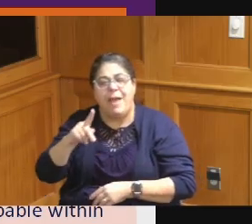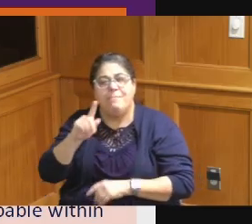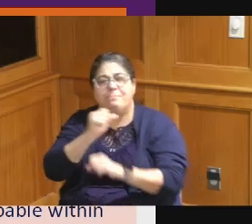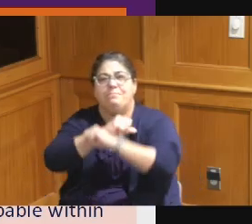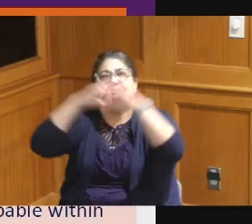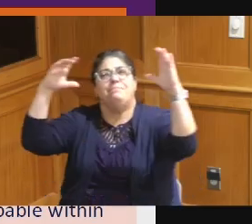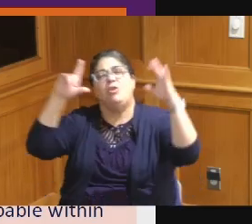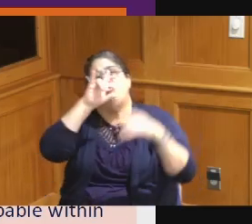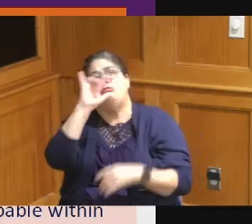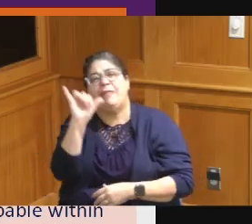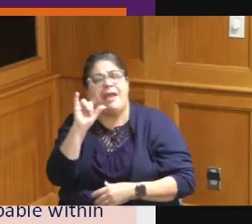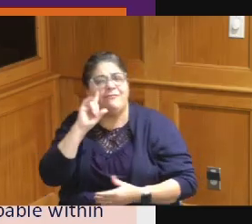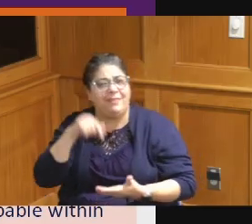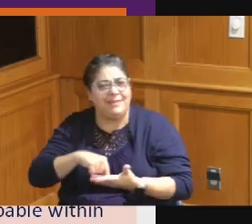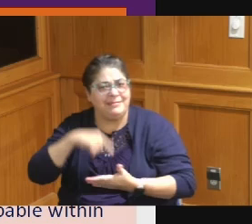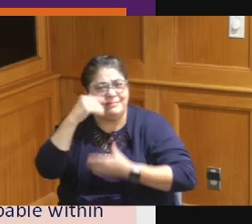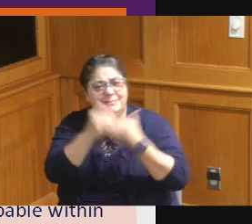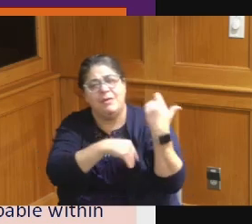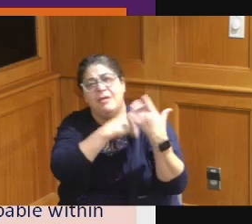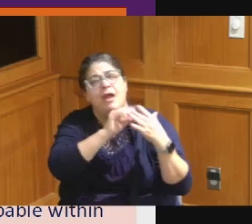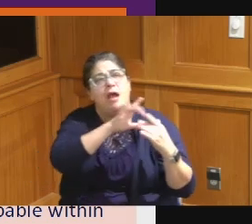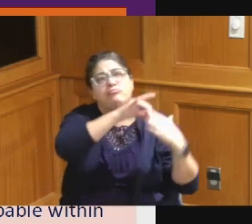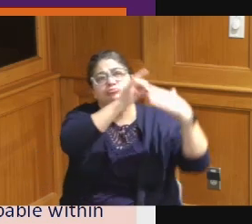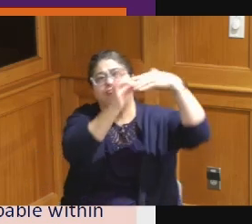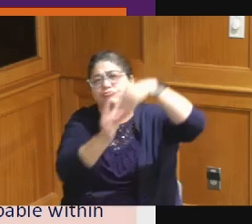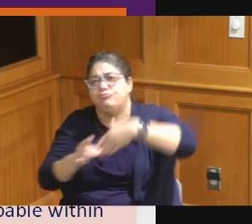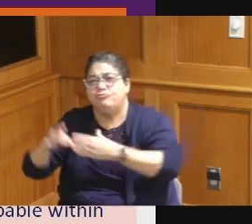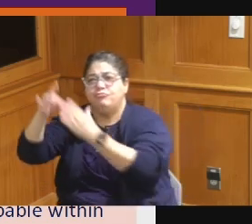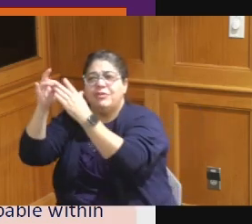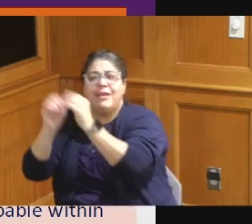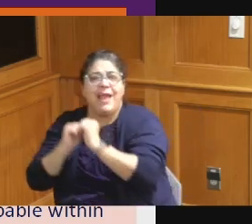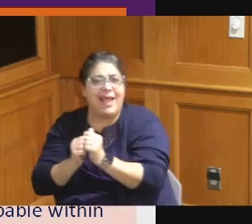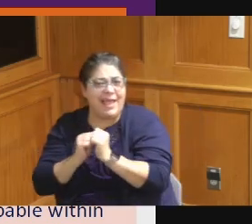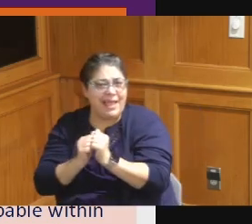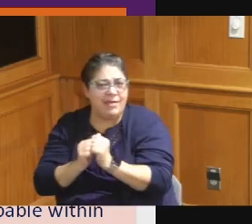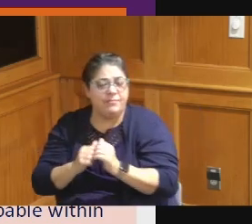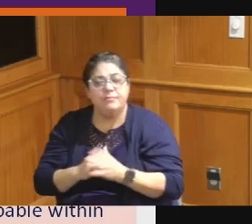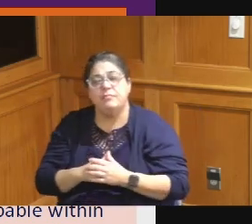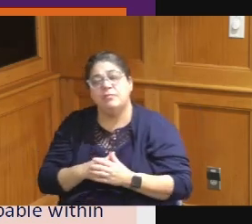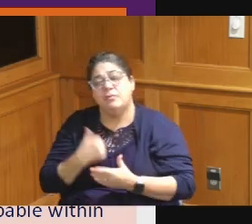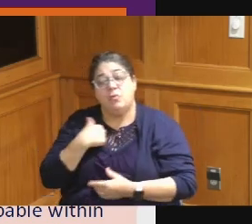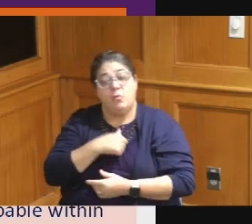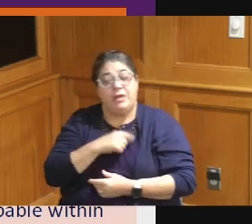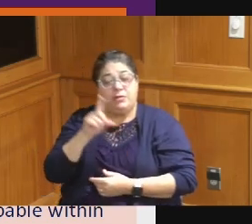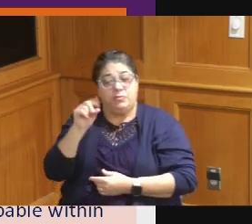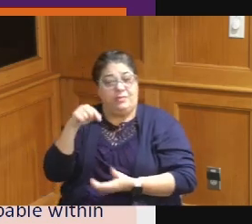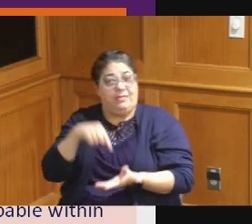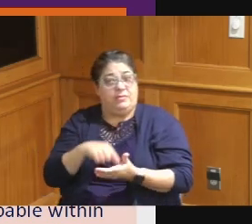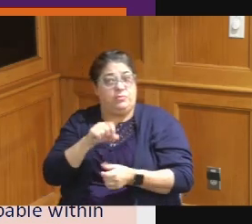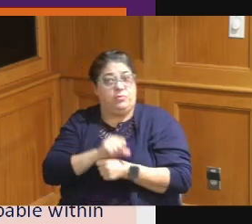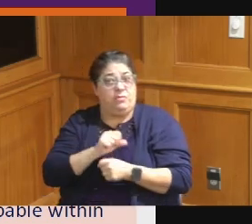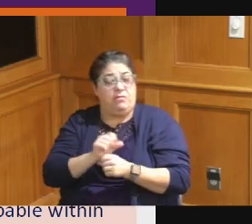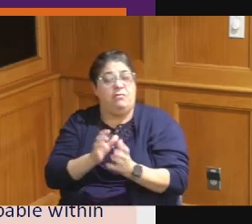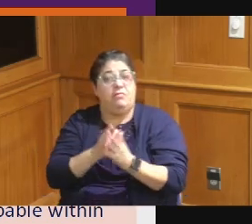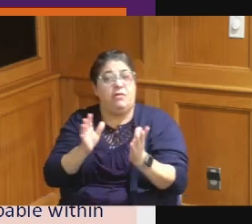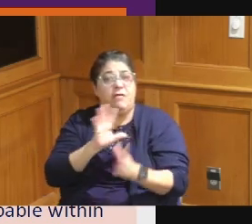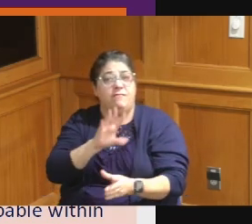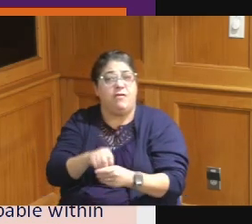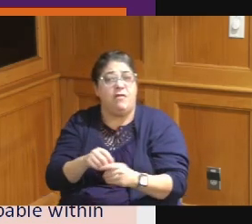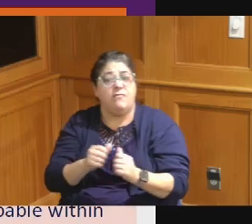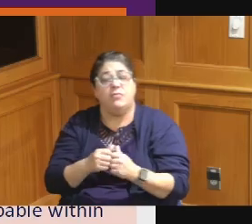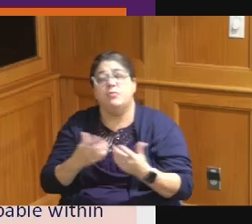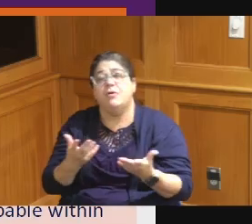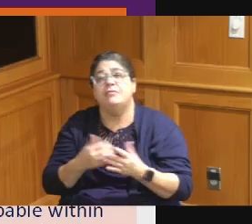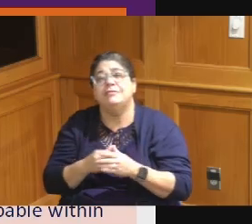could happen. It's something that I know we all engage with a lot in this work, which is that there is a